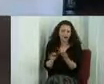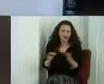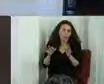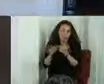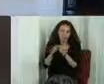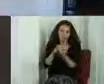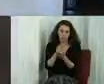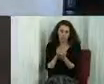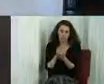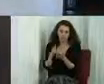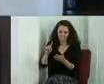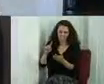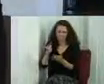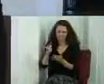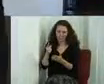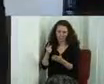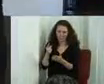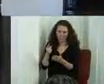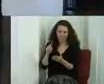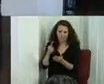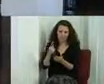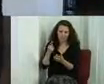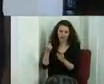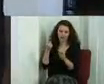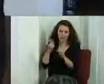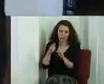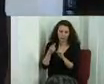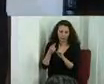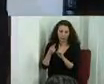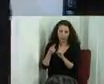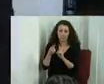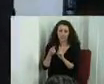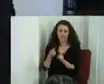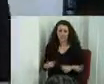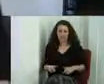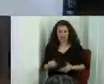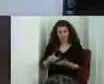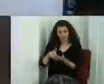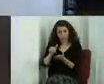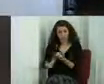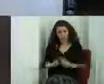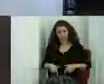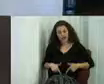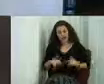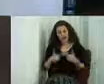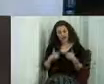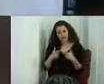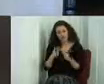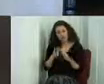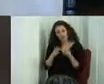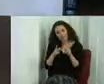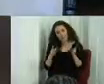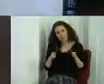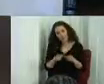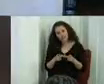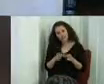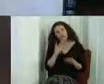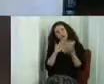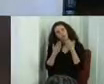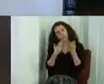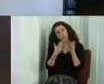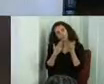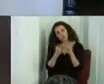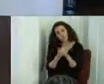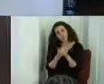abundance, is living from a place of authenticity, living from a place of gratitude, and living